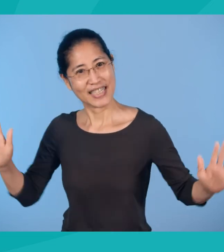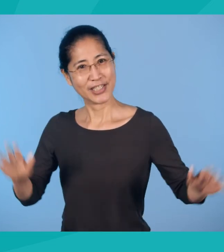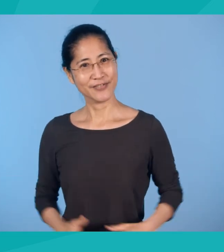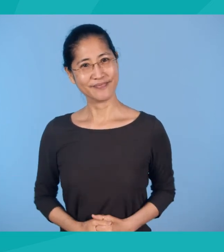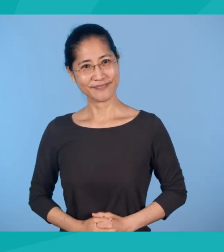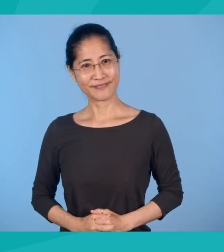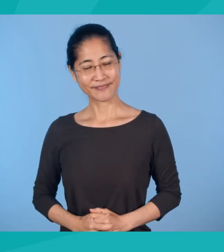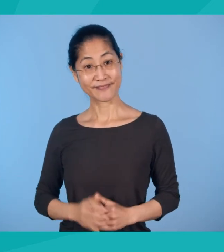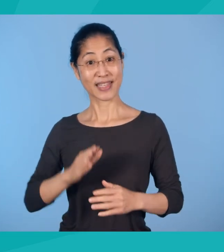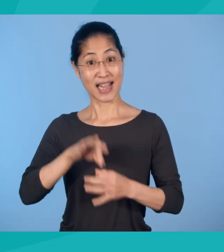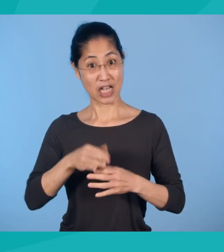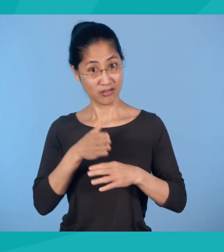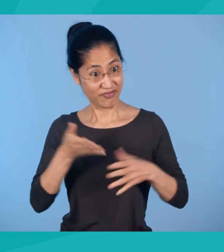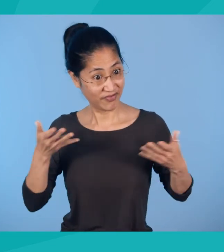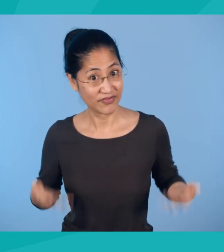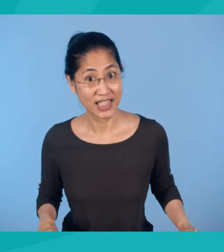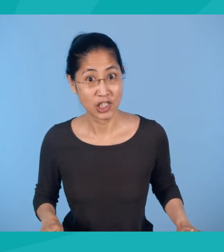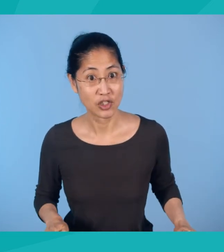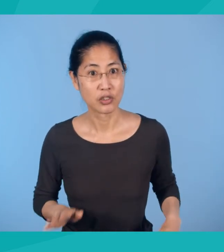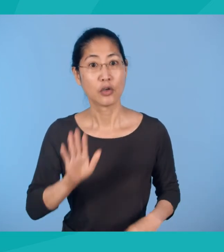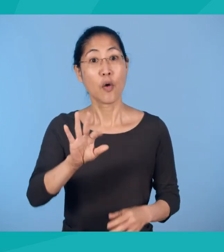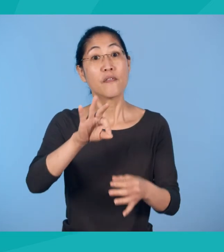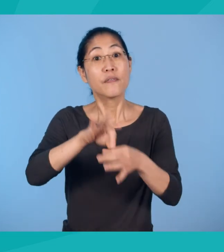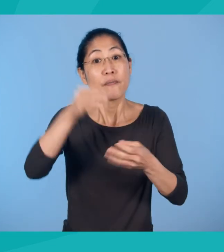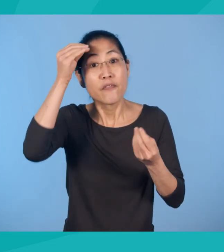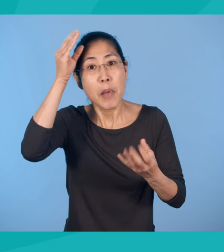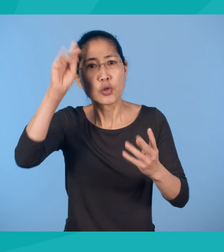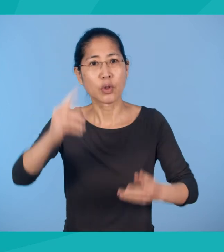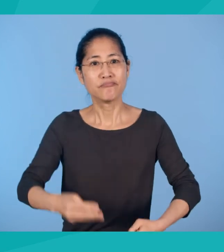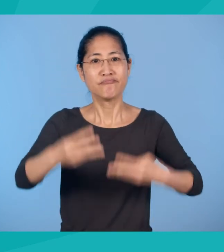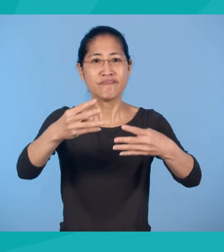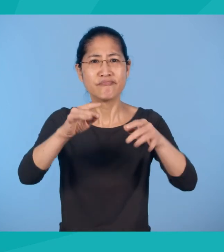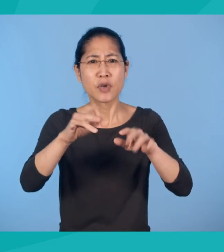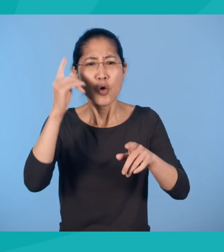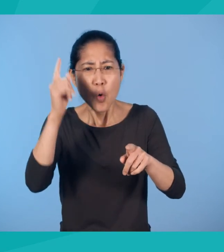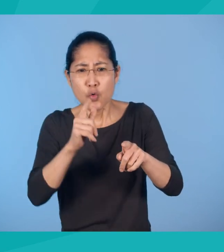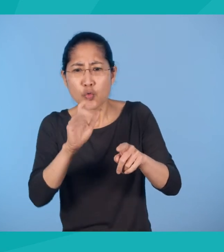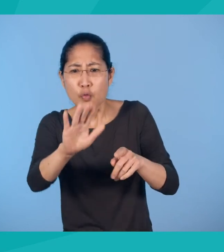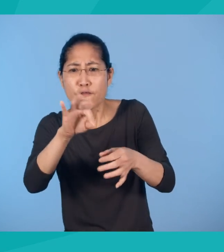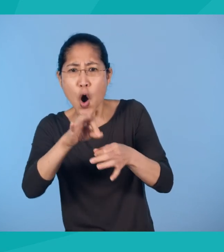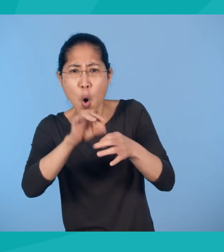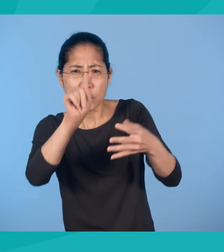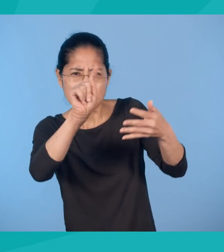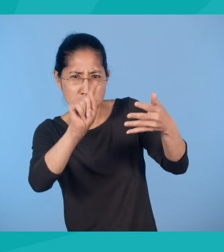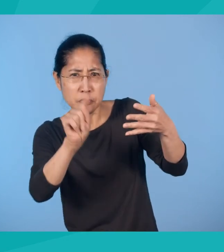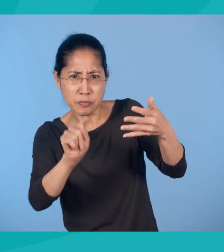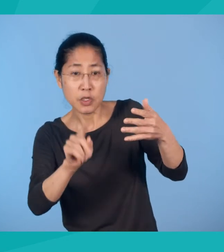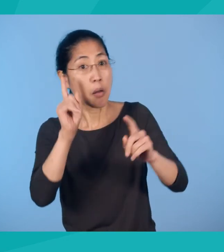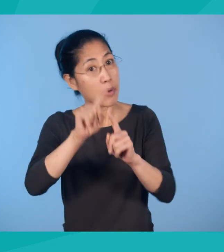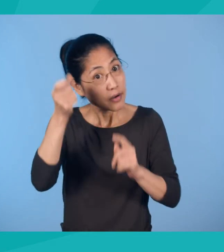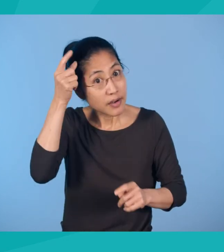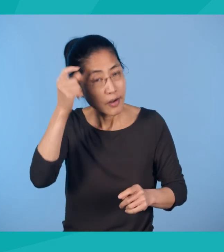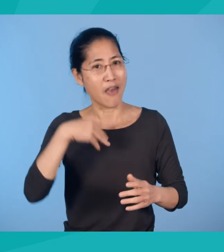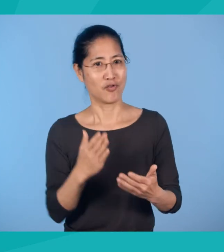sticker so you can wear it proudly knowing you did your civic duty. Your voter history record will be updated after the election so you can